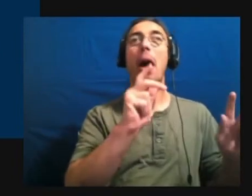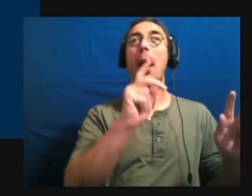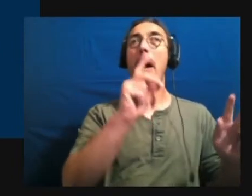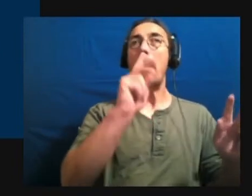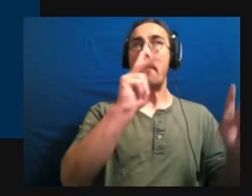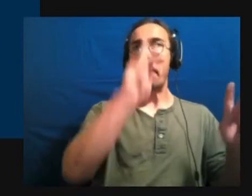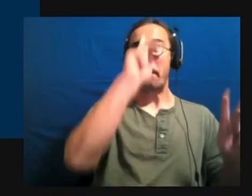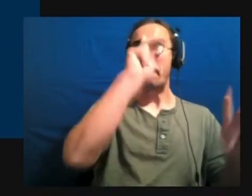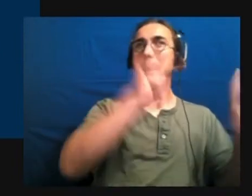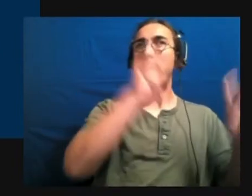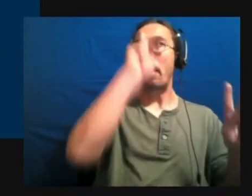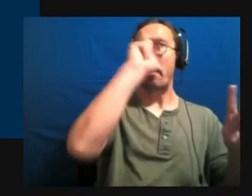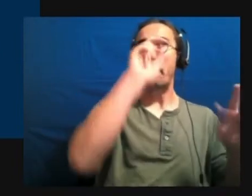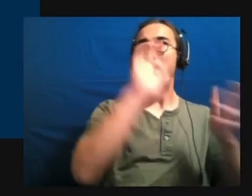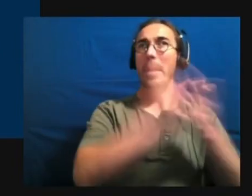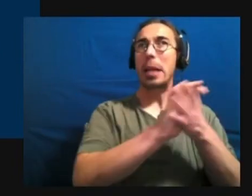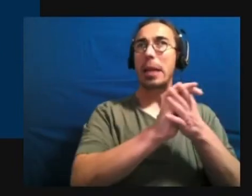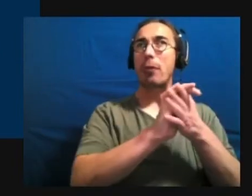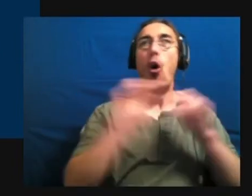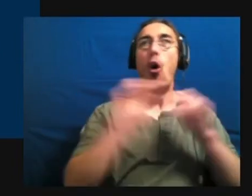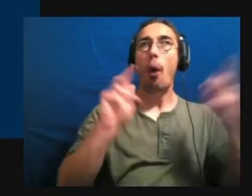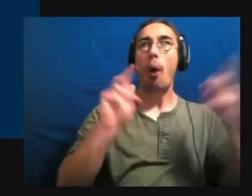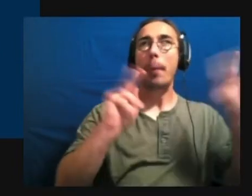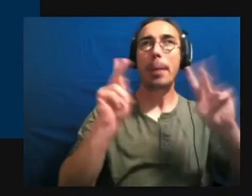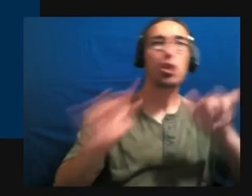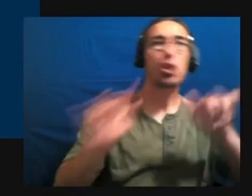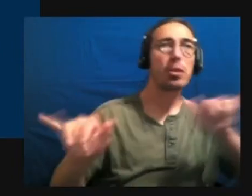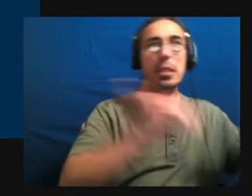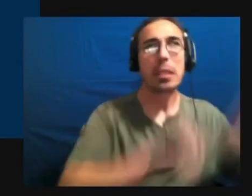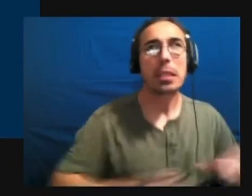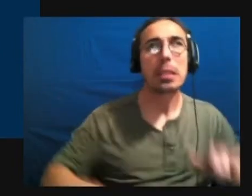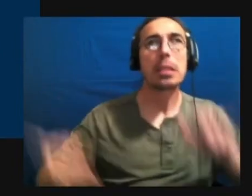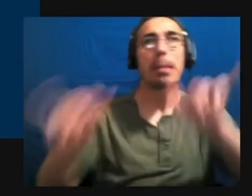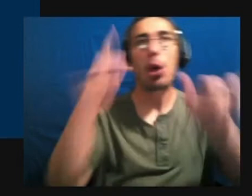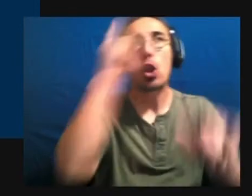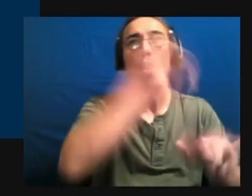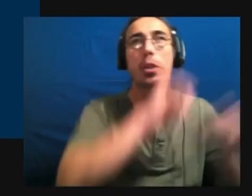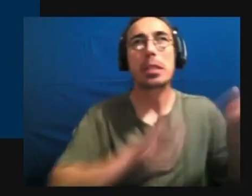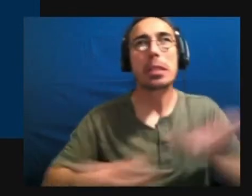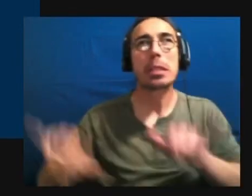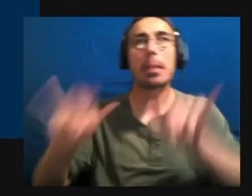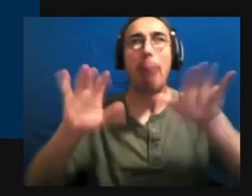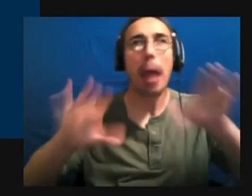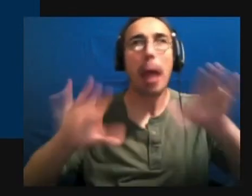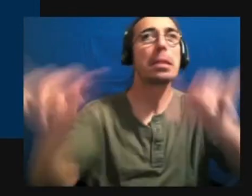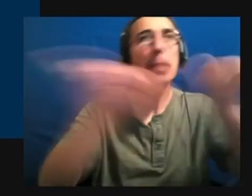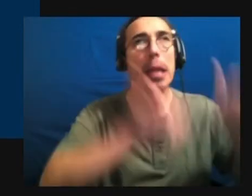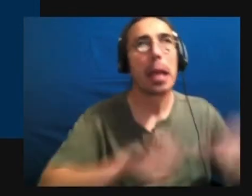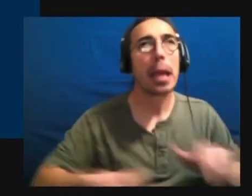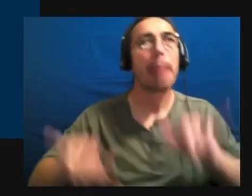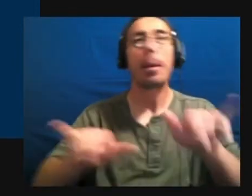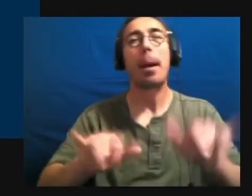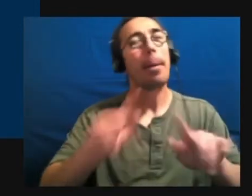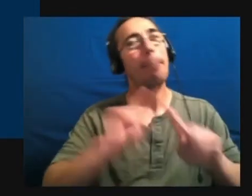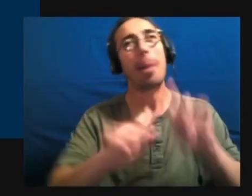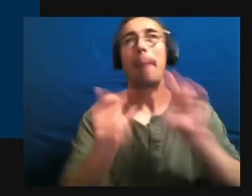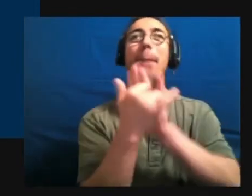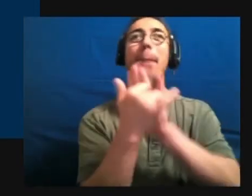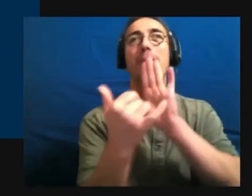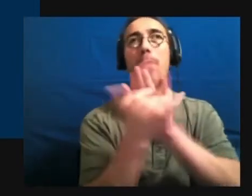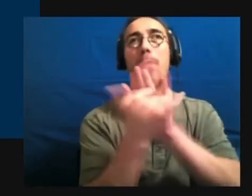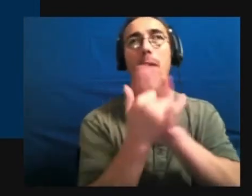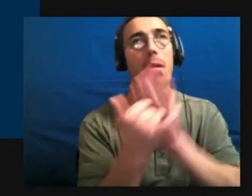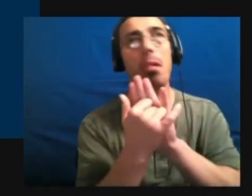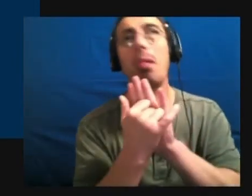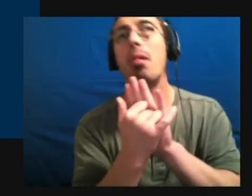should match, everyone should develop the same way. And that's just not possible. And